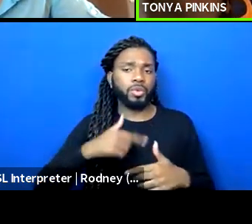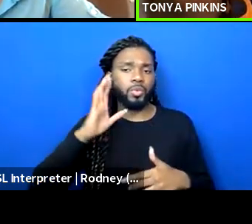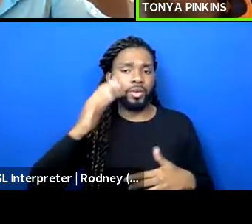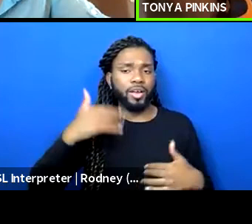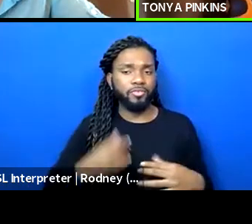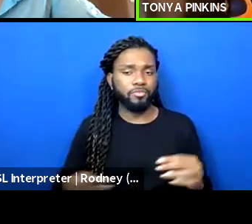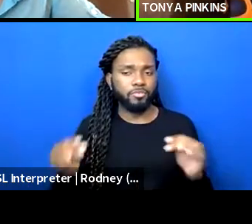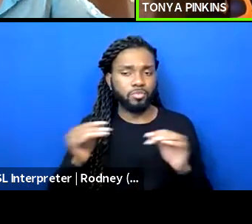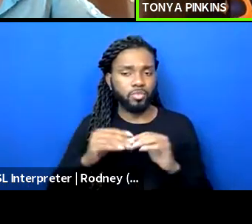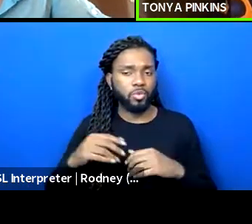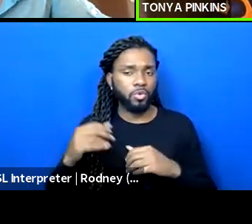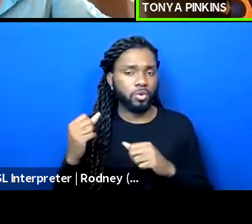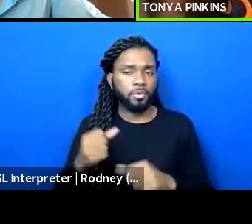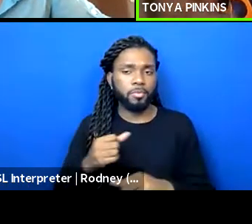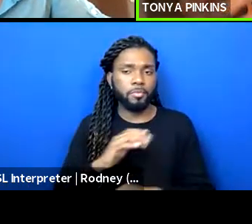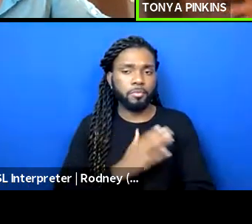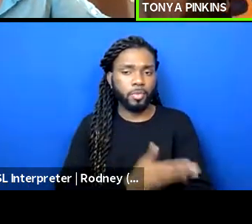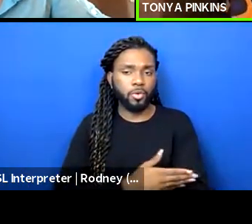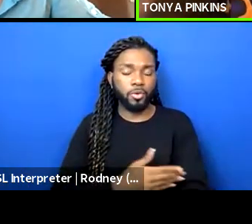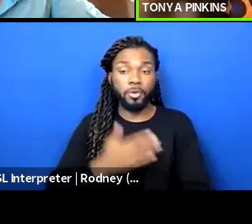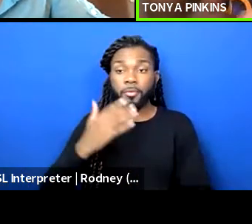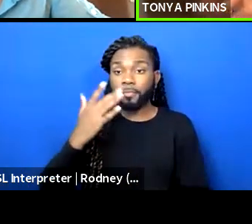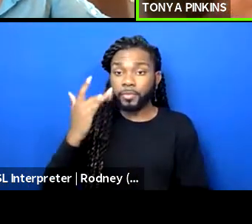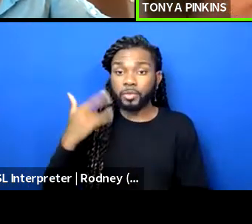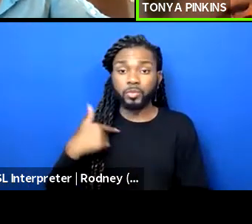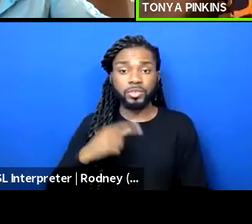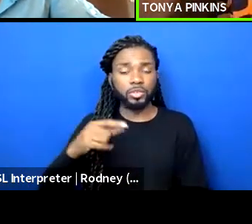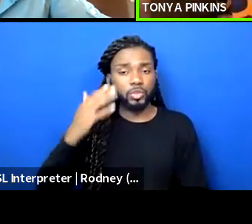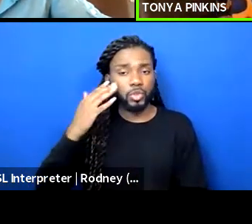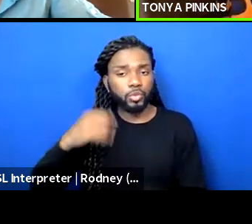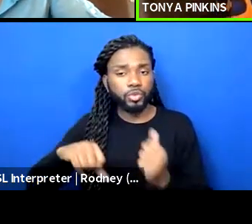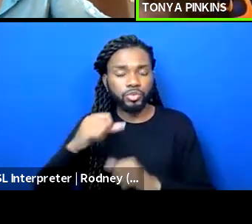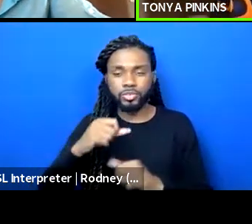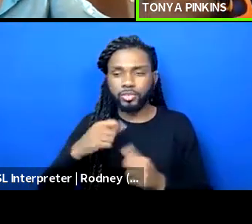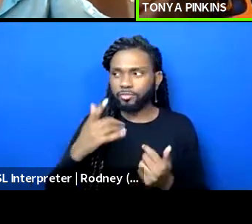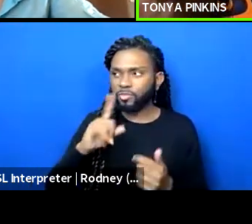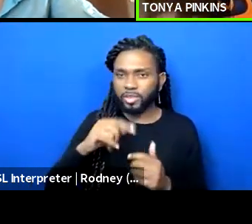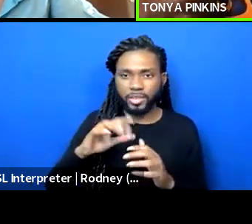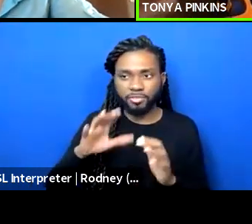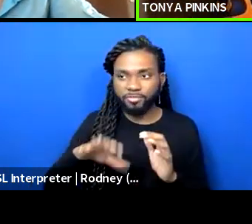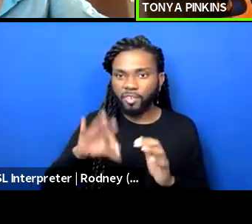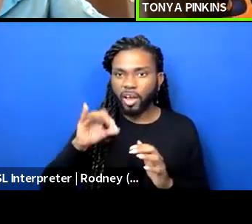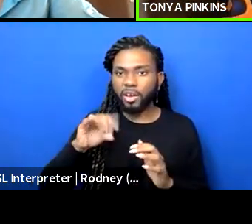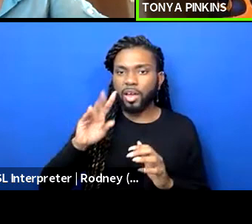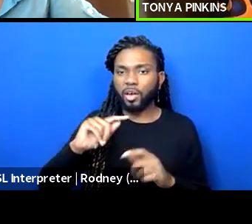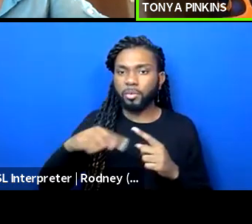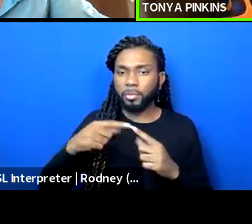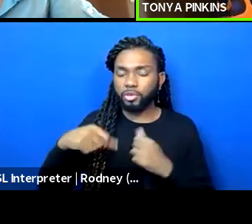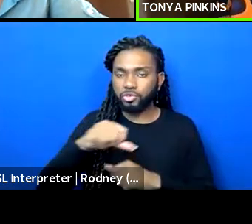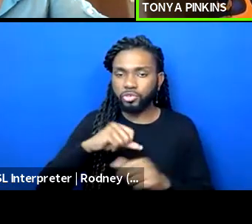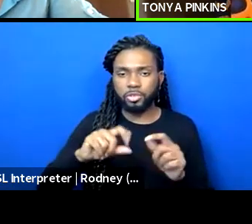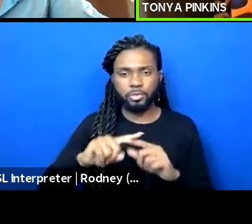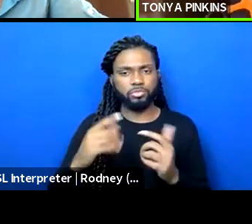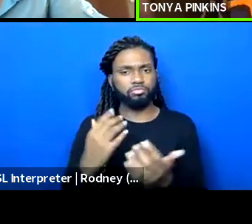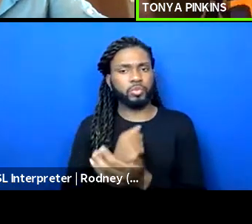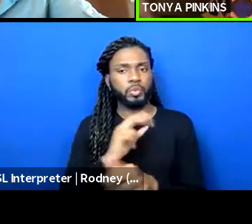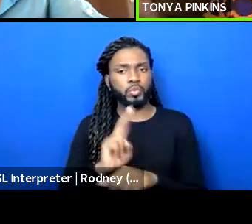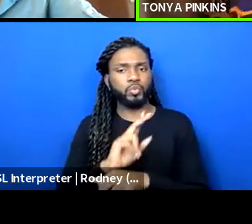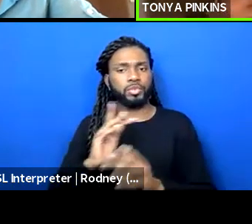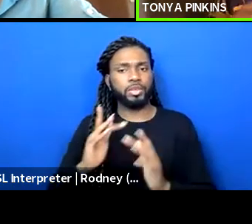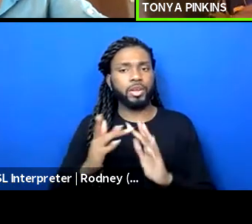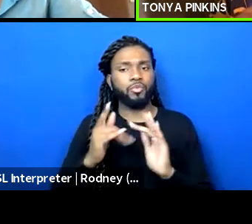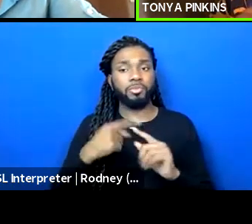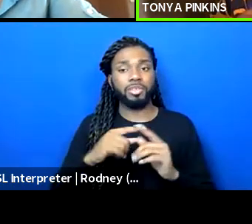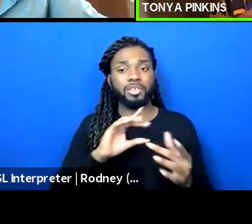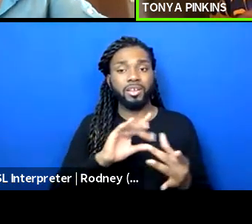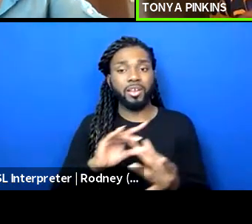power because we need to know each other, find out about each other, use the networking and connections that is part